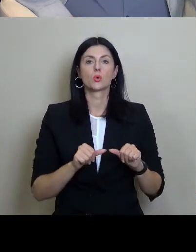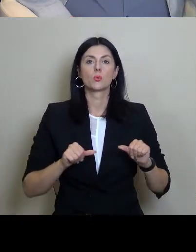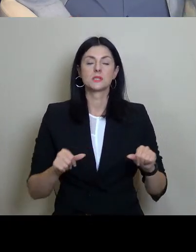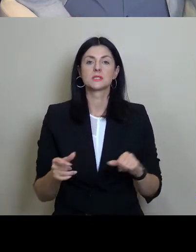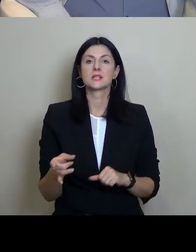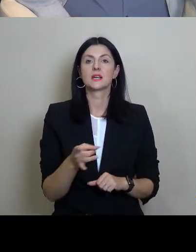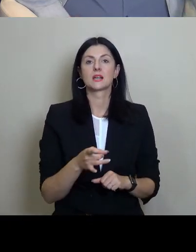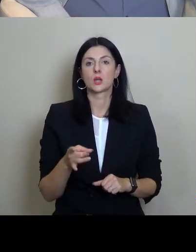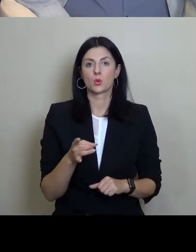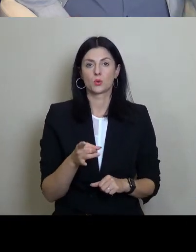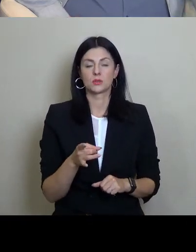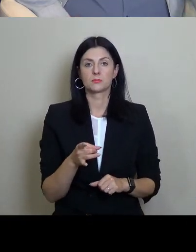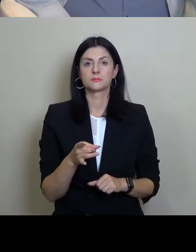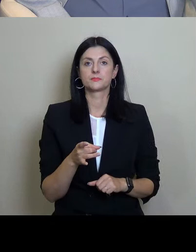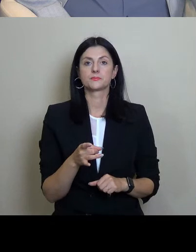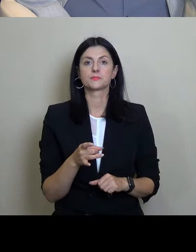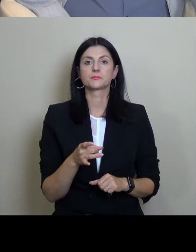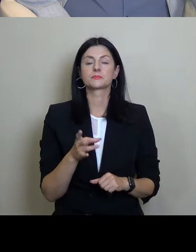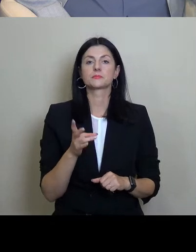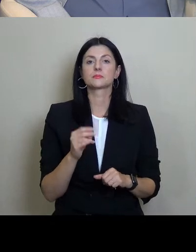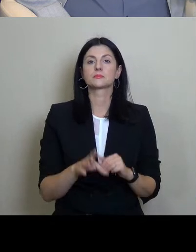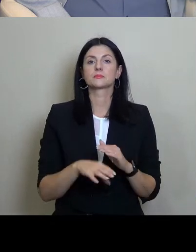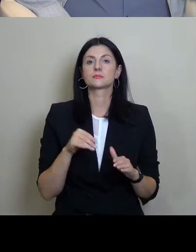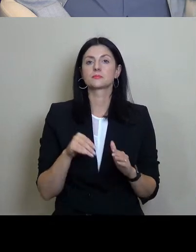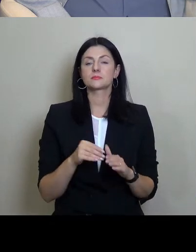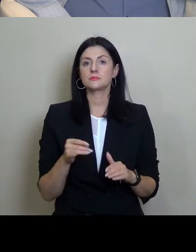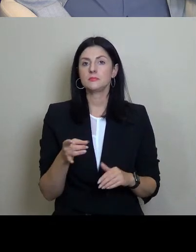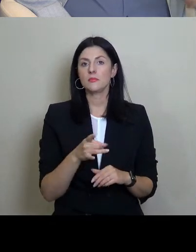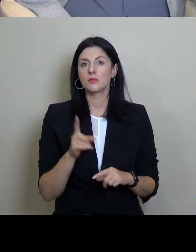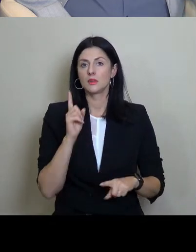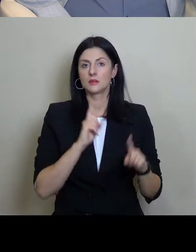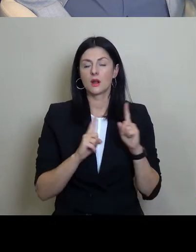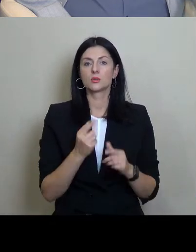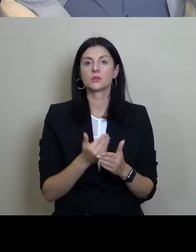TEC, Rayon TEC,